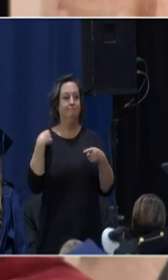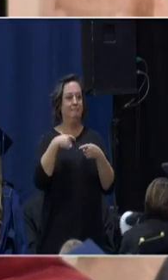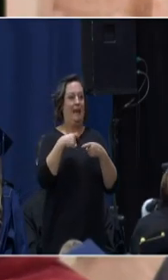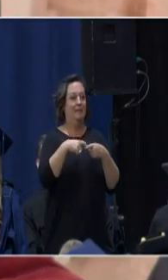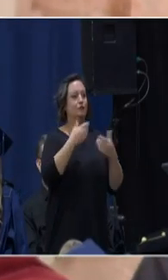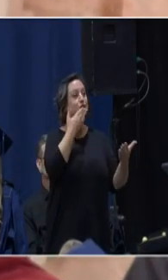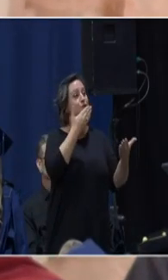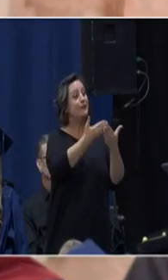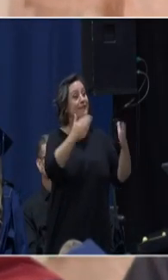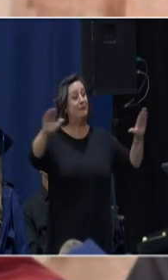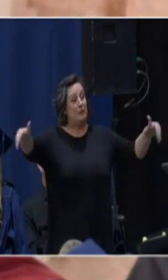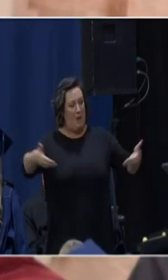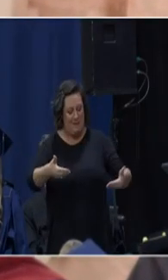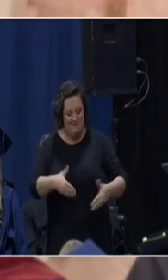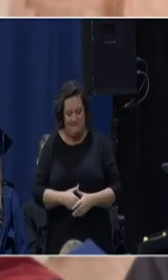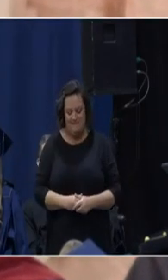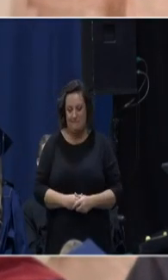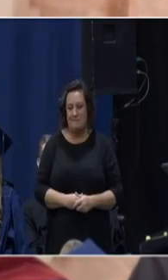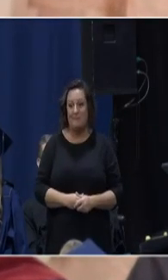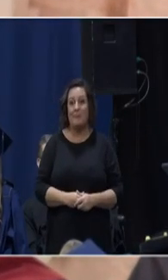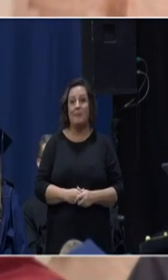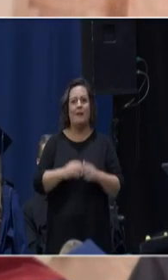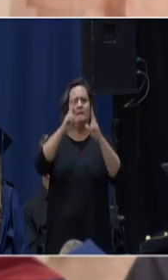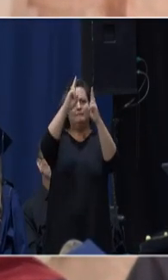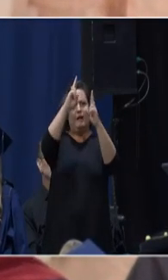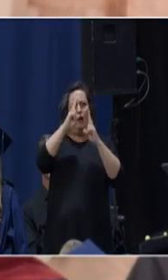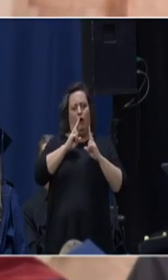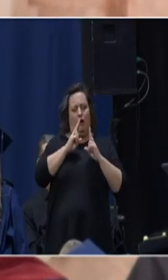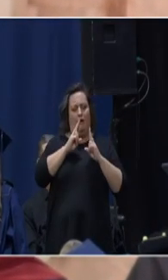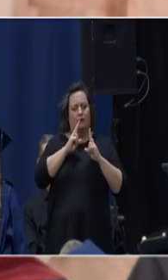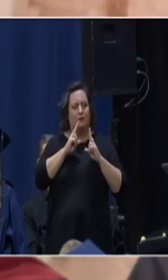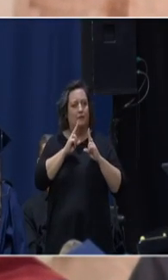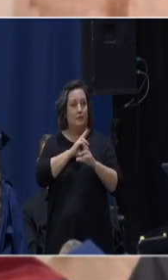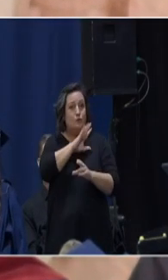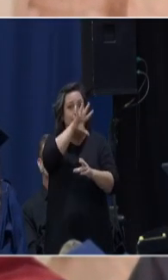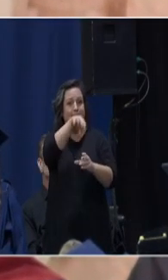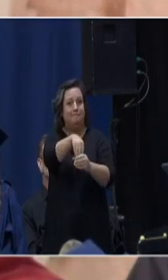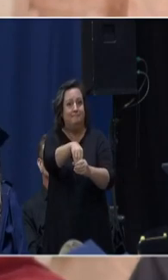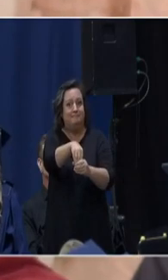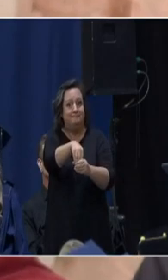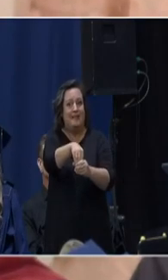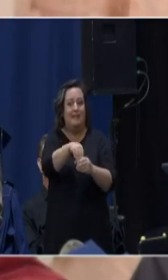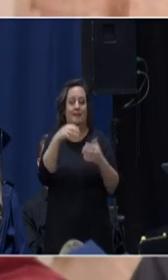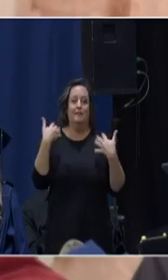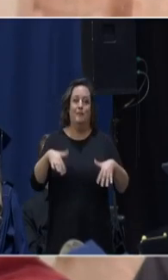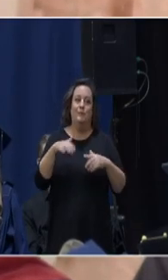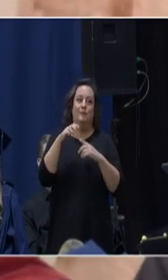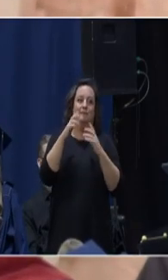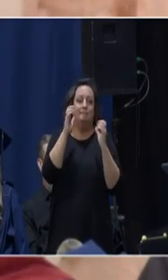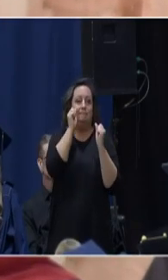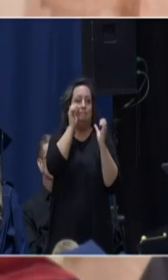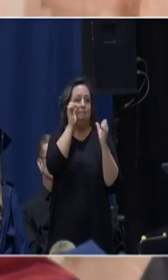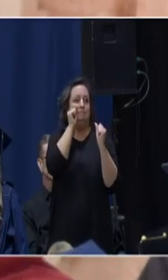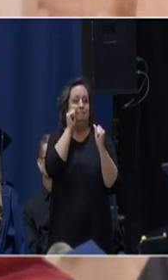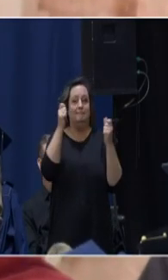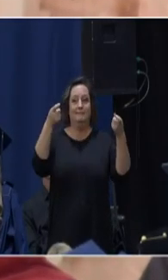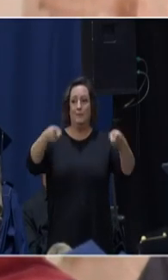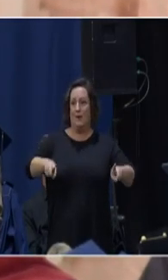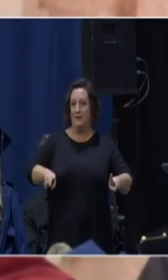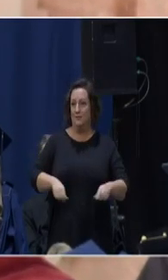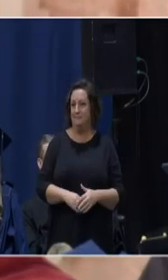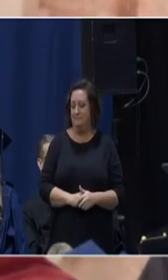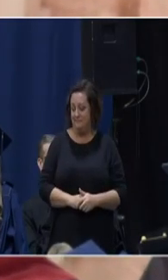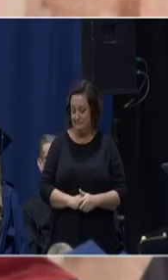bienvenidos. I am honored to join you and share in this momentous occasion. As we